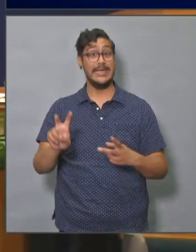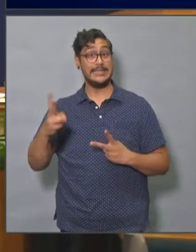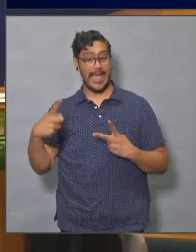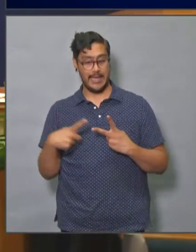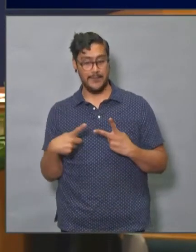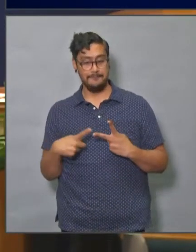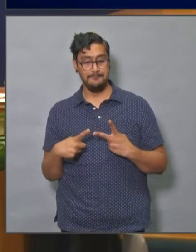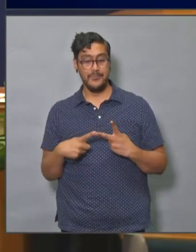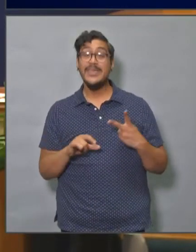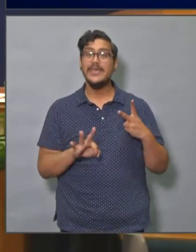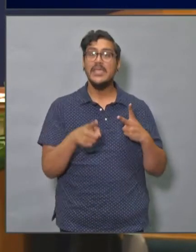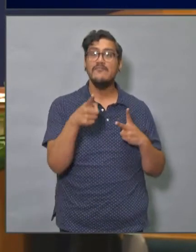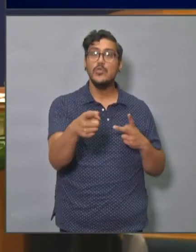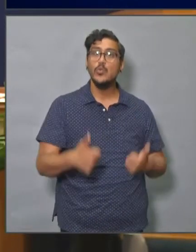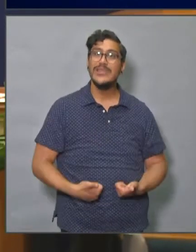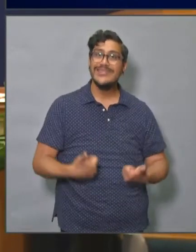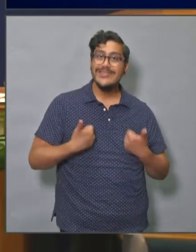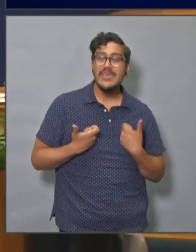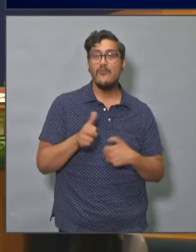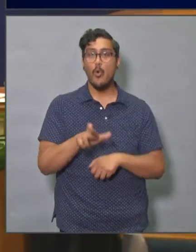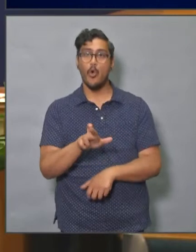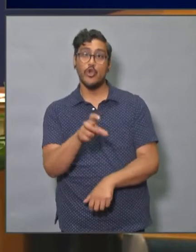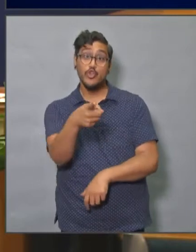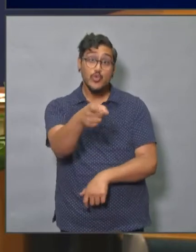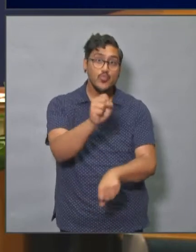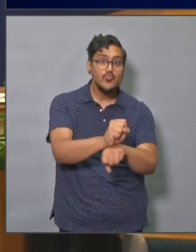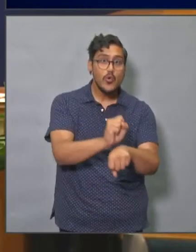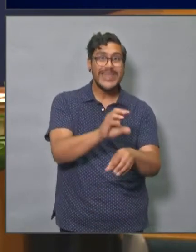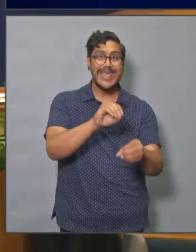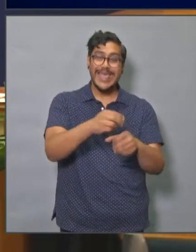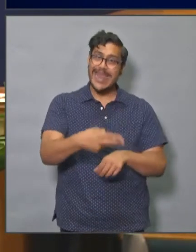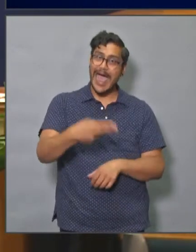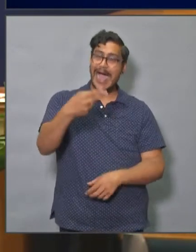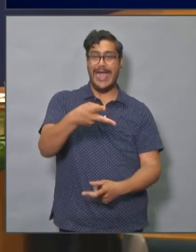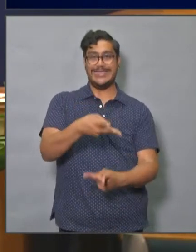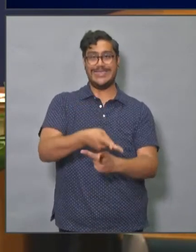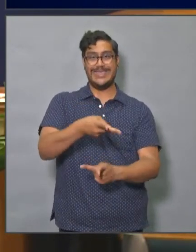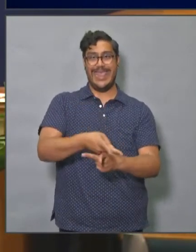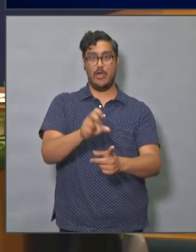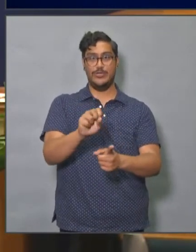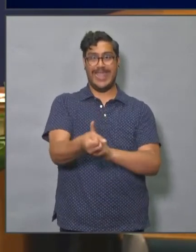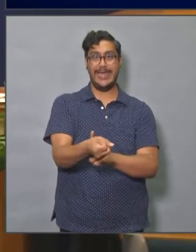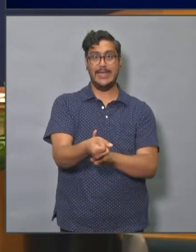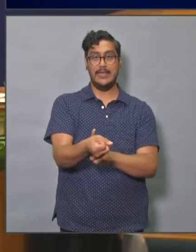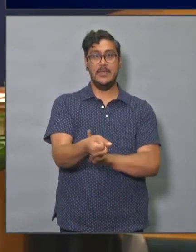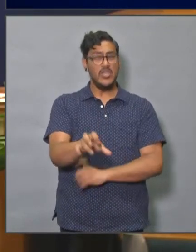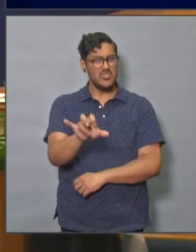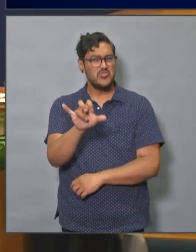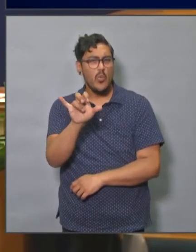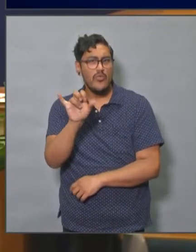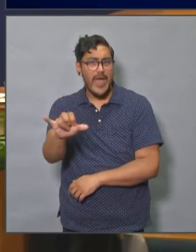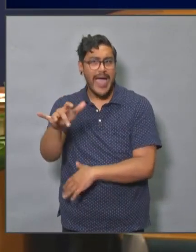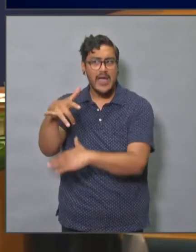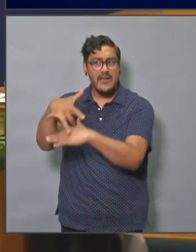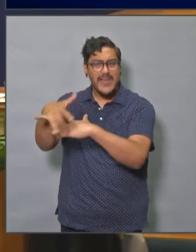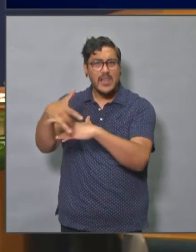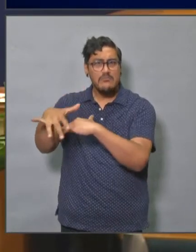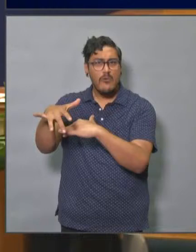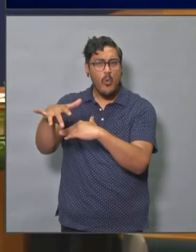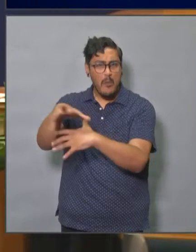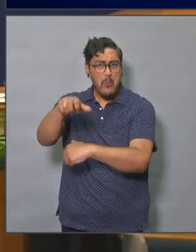you live or work in a high-risk congregate care setting, that you would need to be tested as well. So we'll be aligning that slot allocation on the website